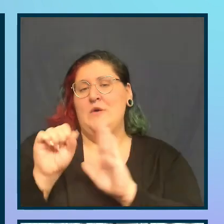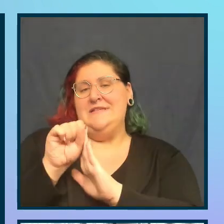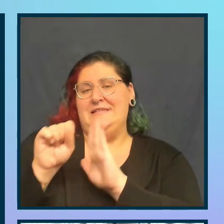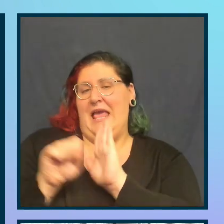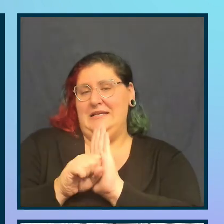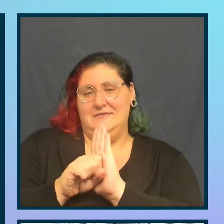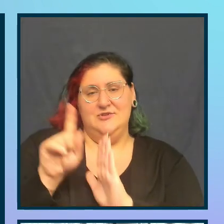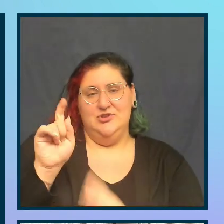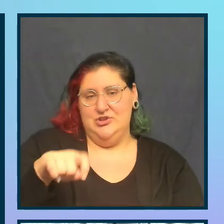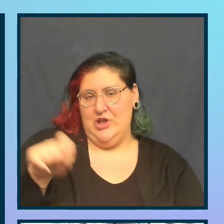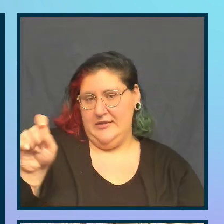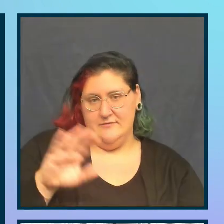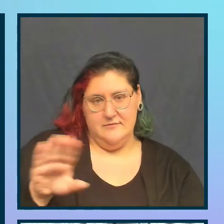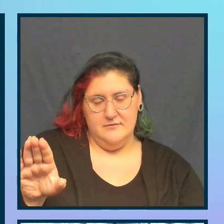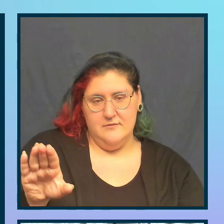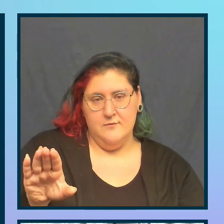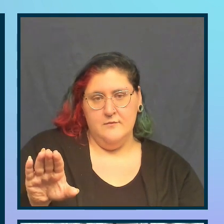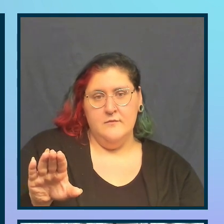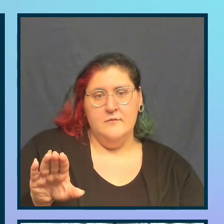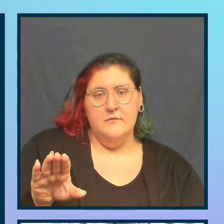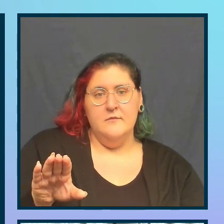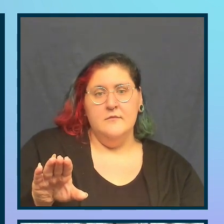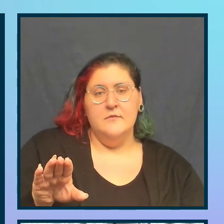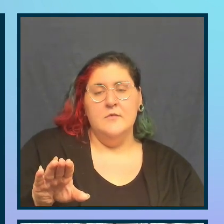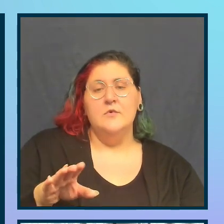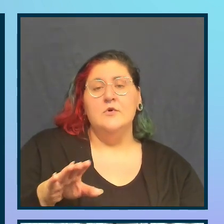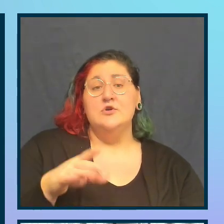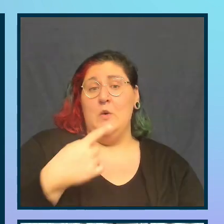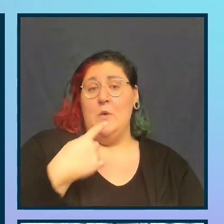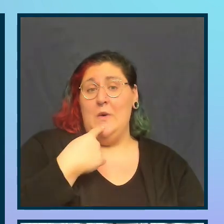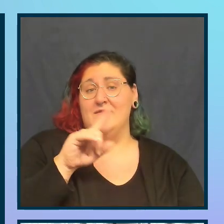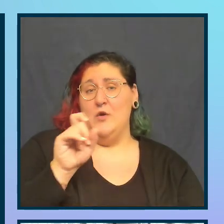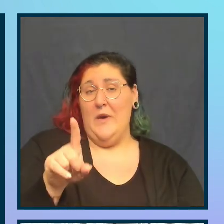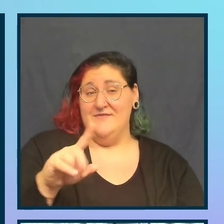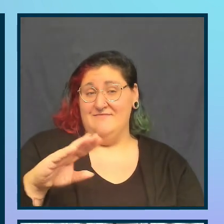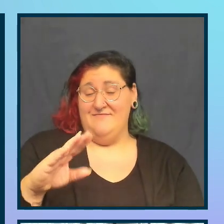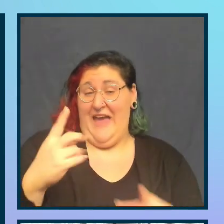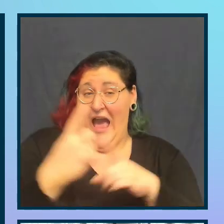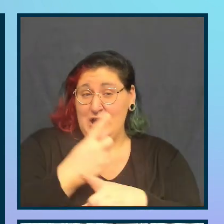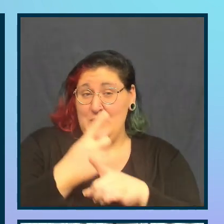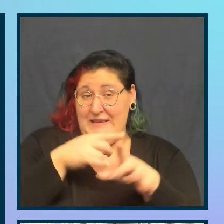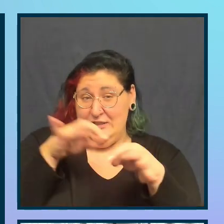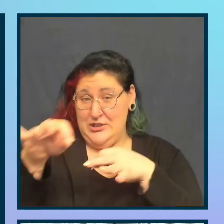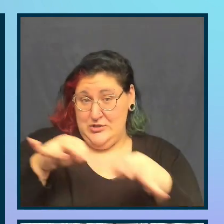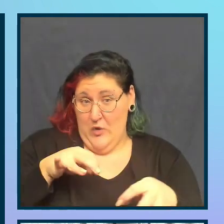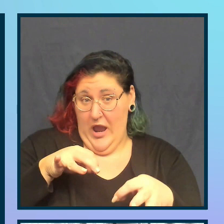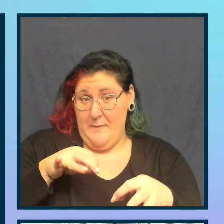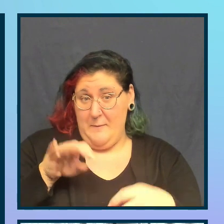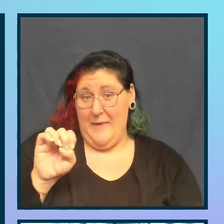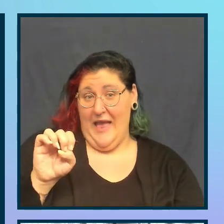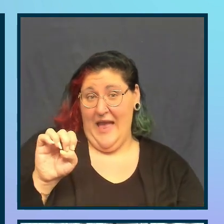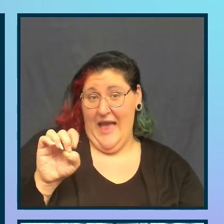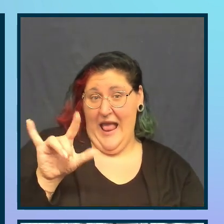question. So I'm going to say, yes, this does accurately describe the element's meaning. The link here is calculated. That looks correct. So I'm not